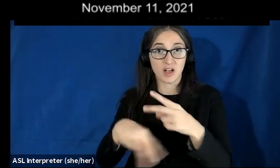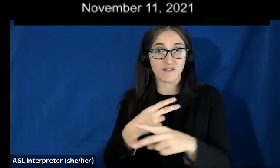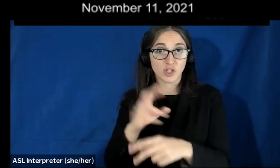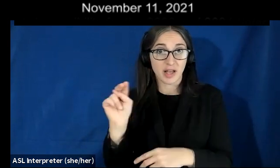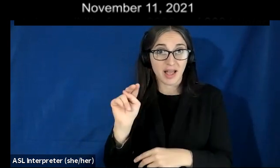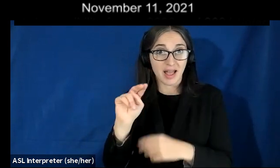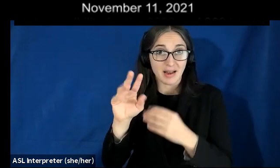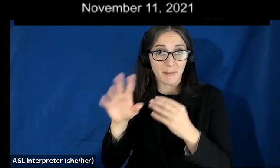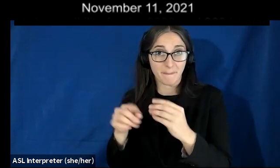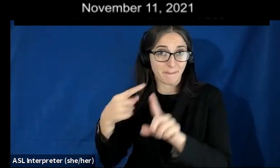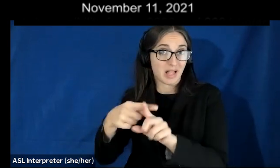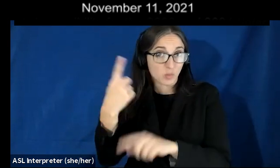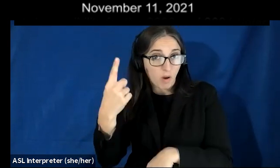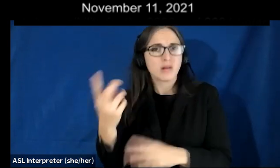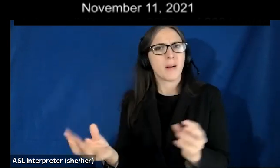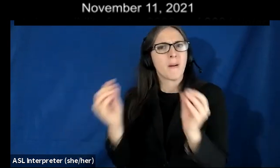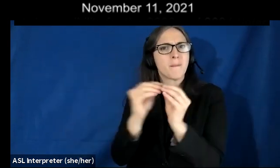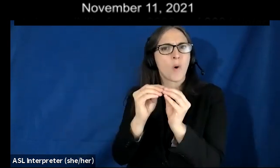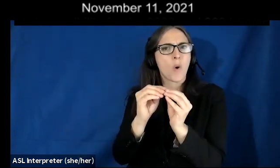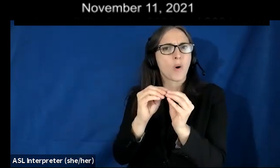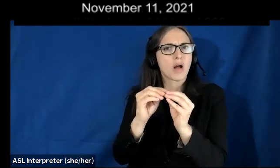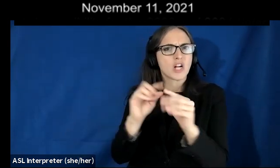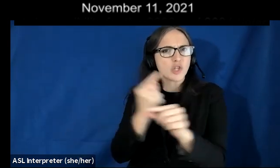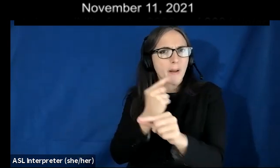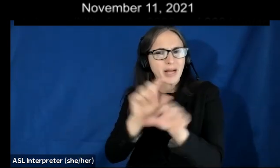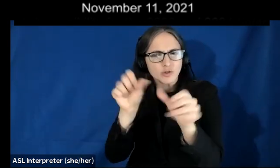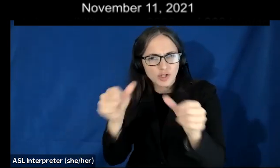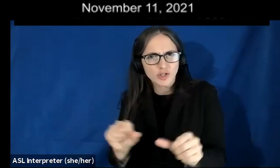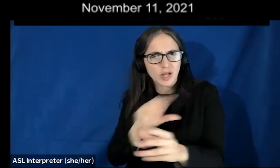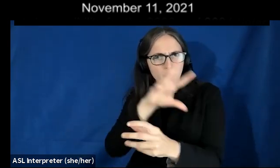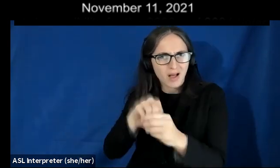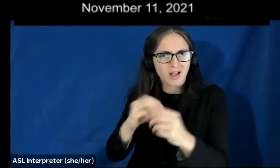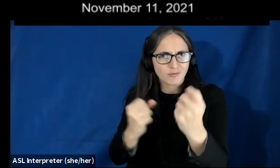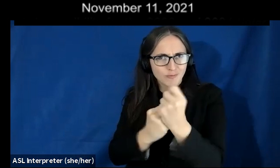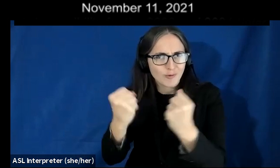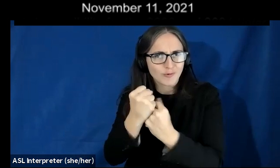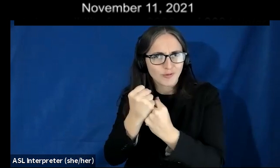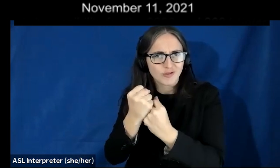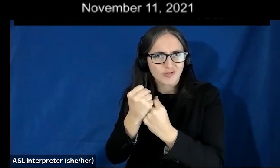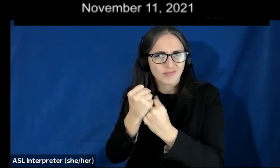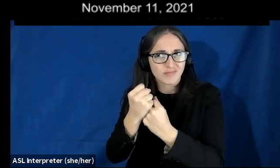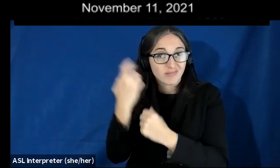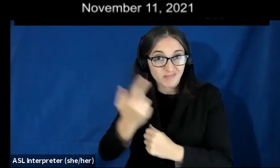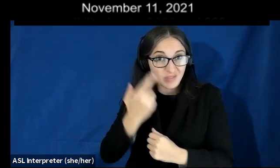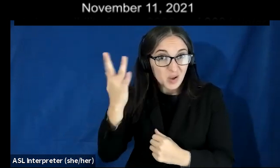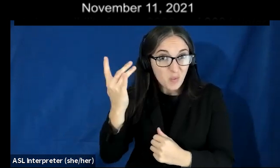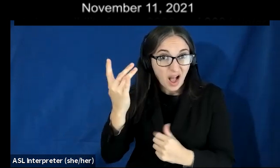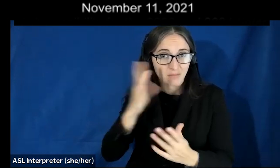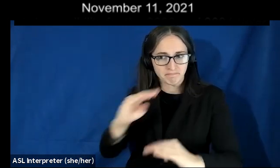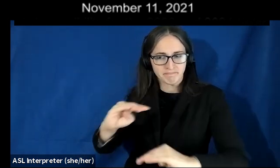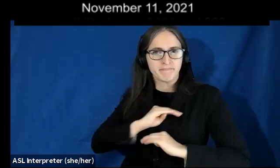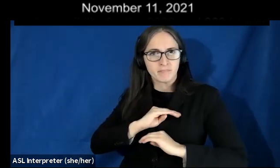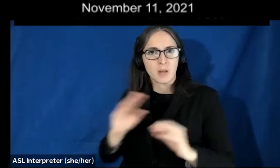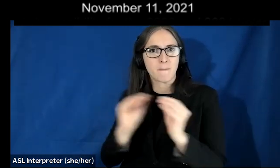structure. I did this to serve more needs. As you know,